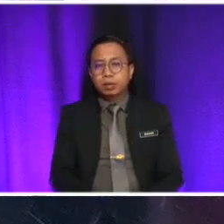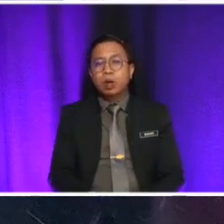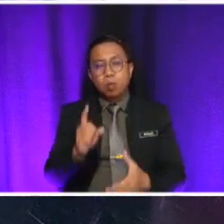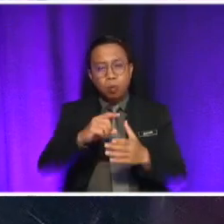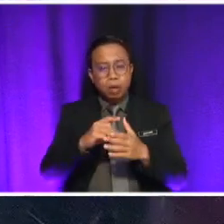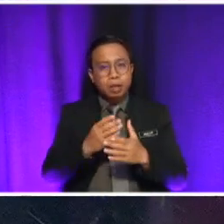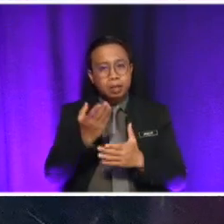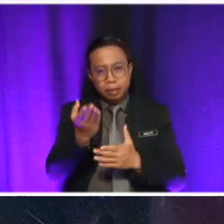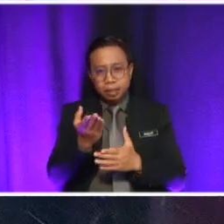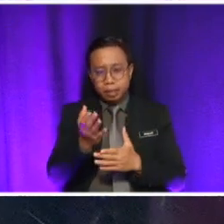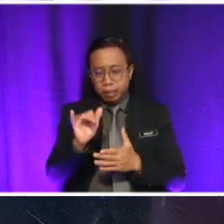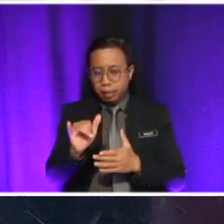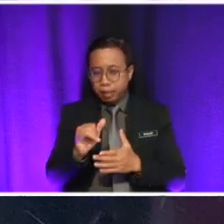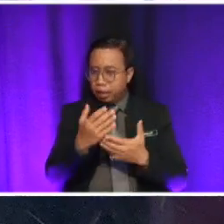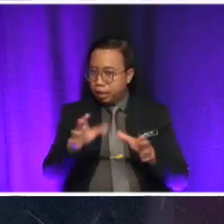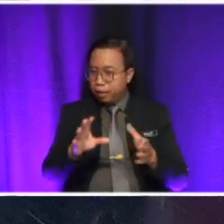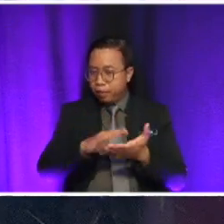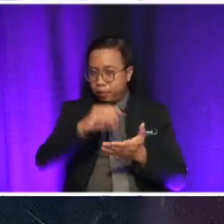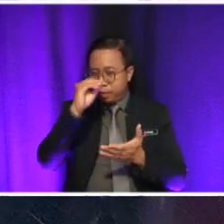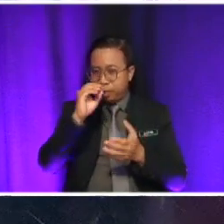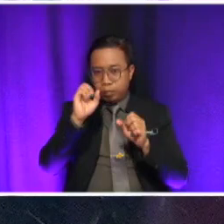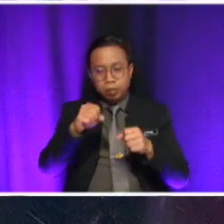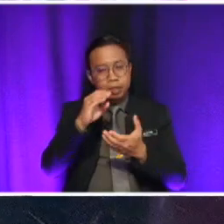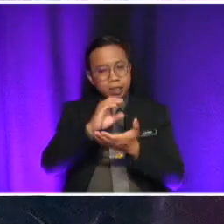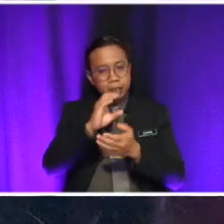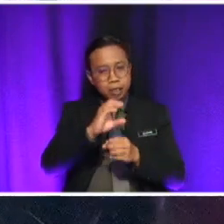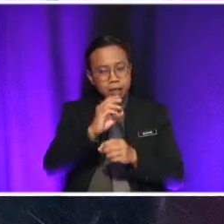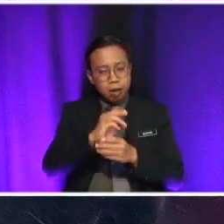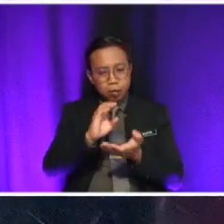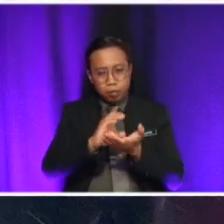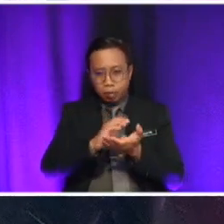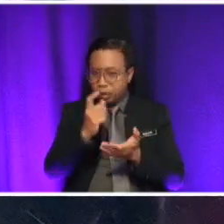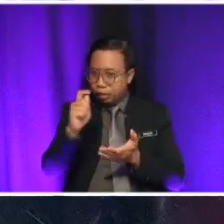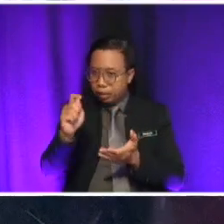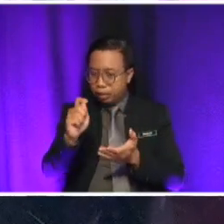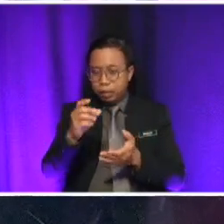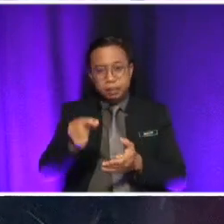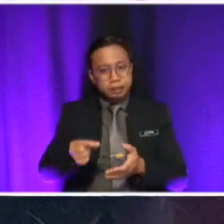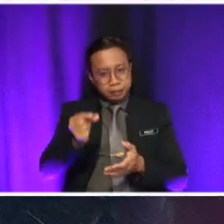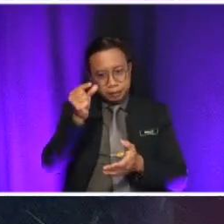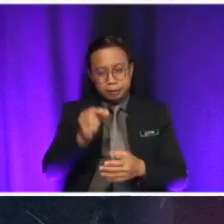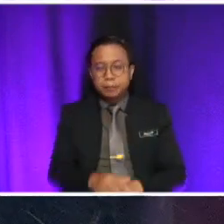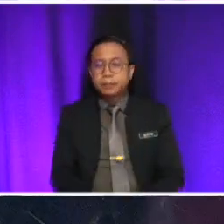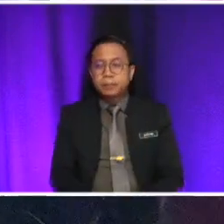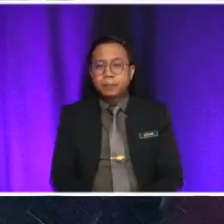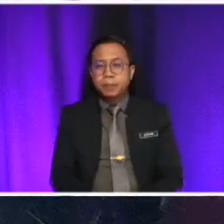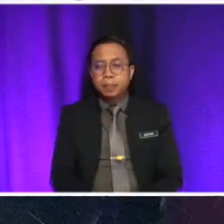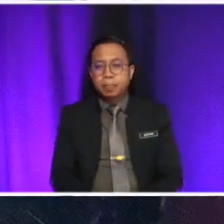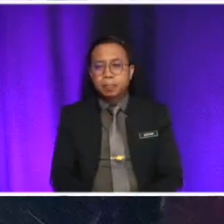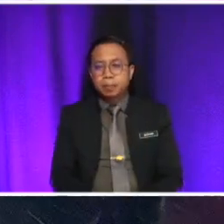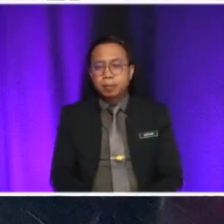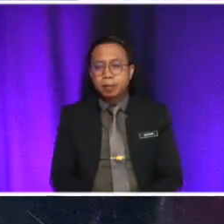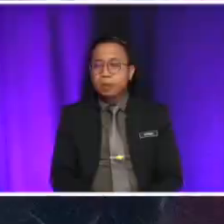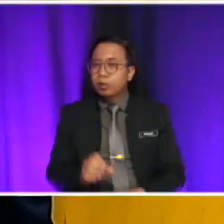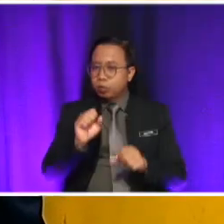they have done. Probably after that we can count the ice cream stick because I do not want to kill the excitement. Okay. Let's proceed with that. Yeah. All right.